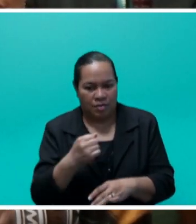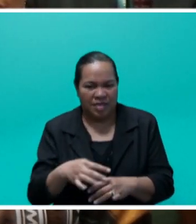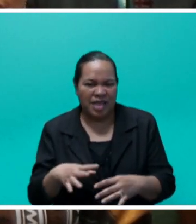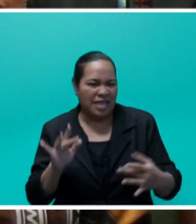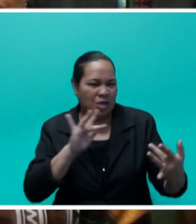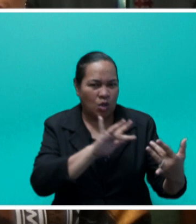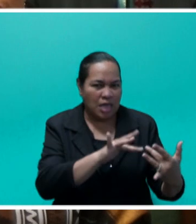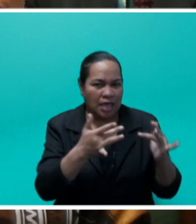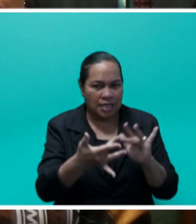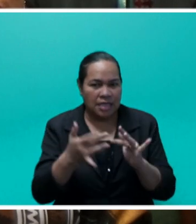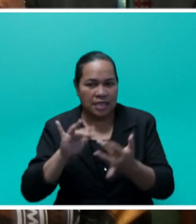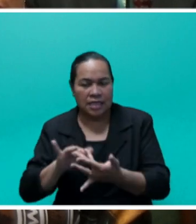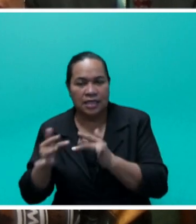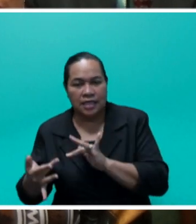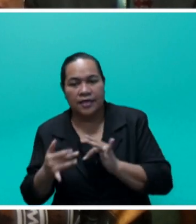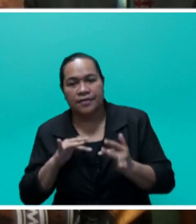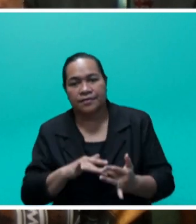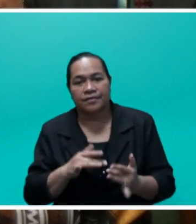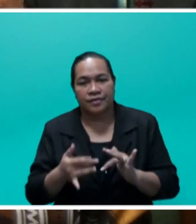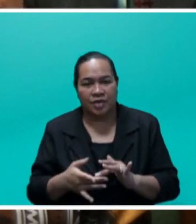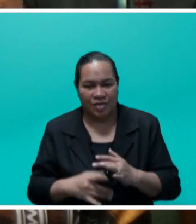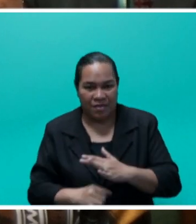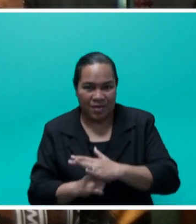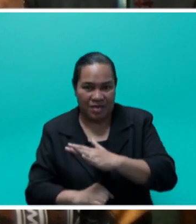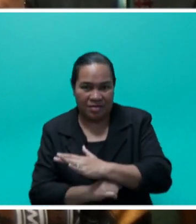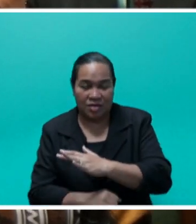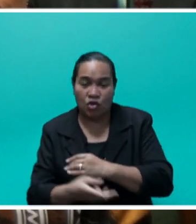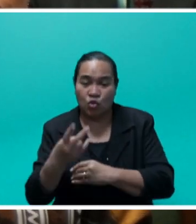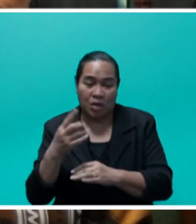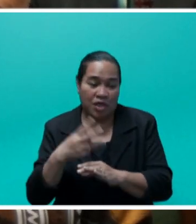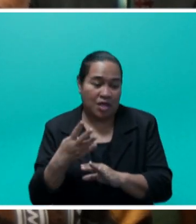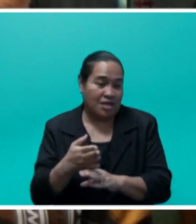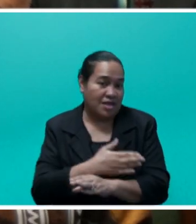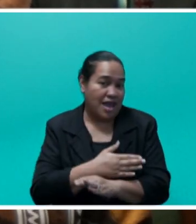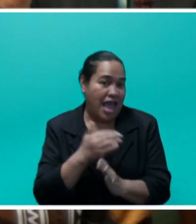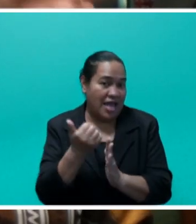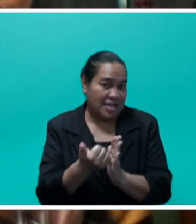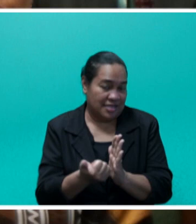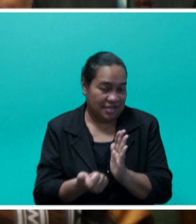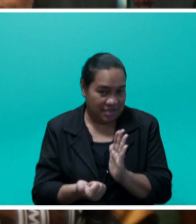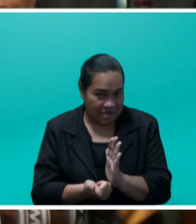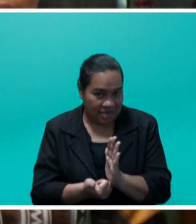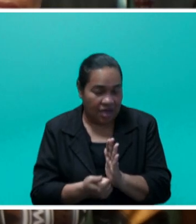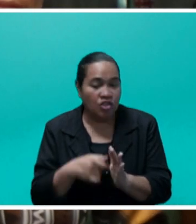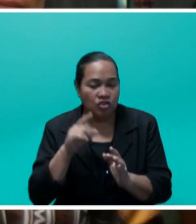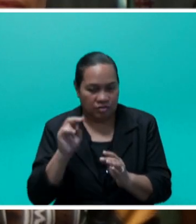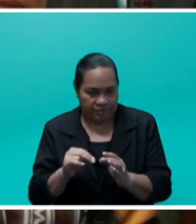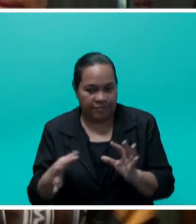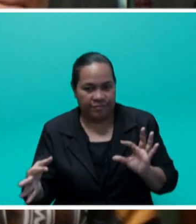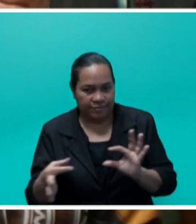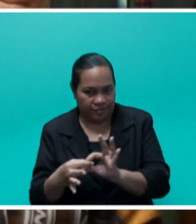economic, social and environmental pillars of the 2030 agenda necessitate collaboration between